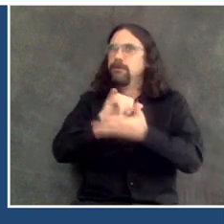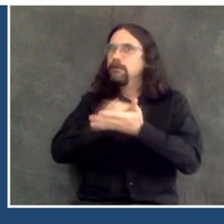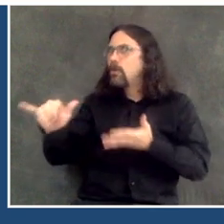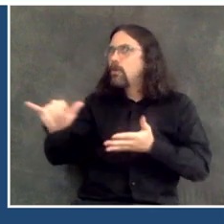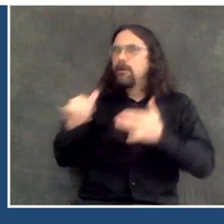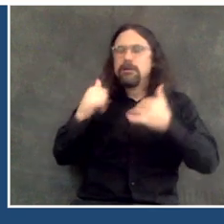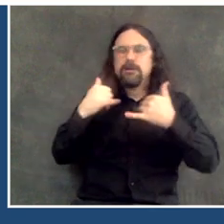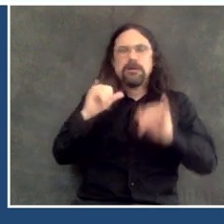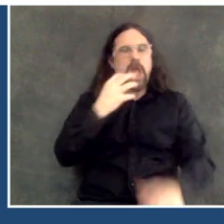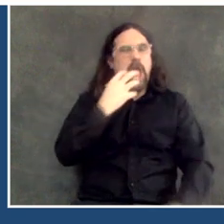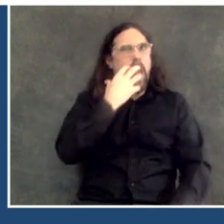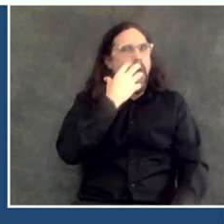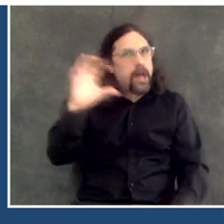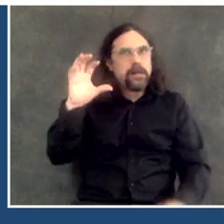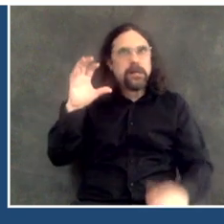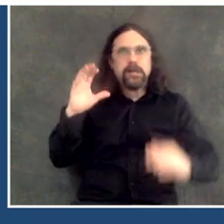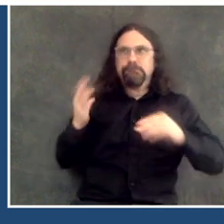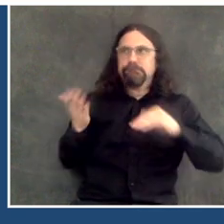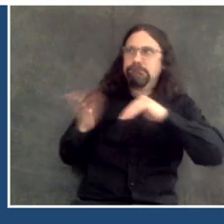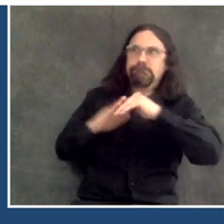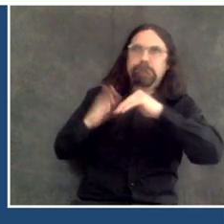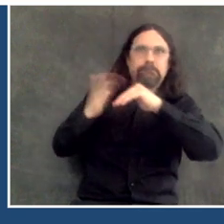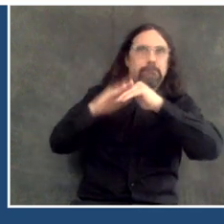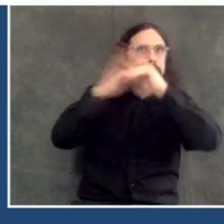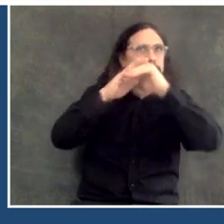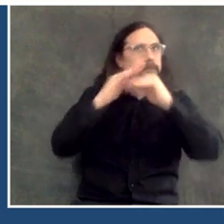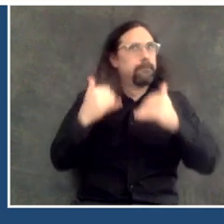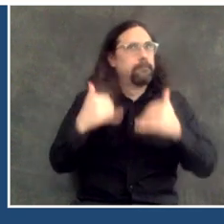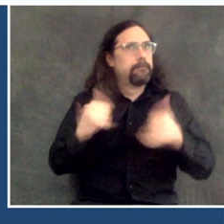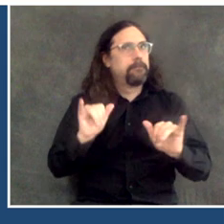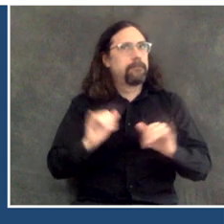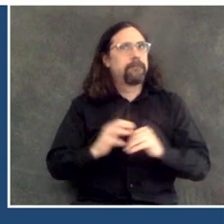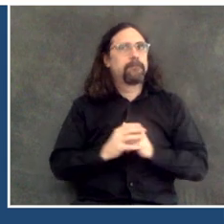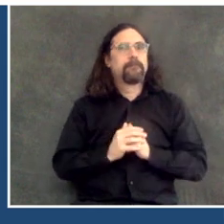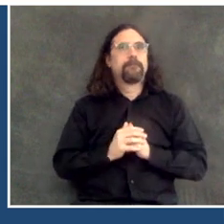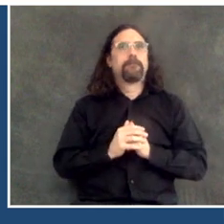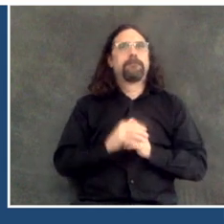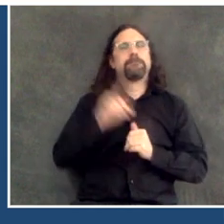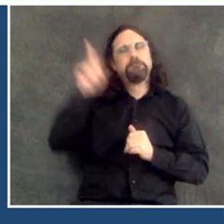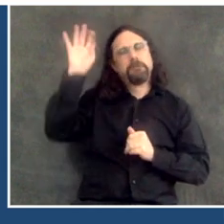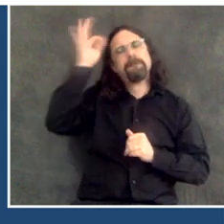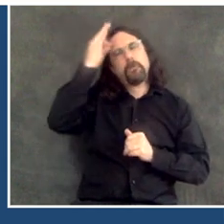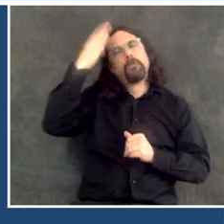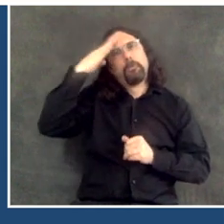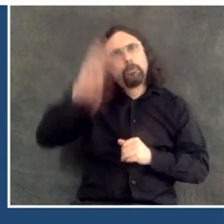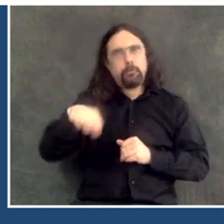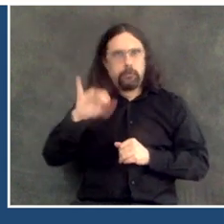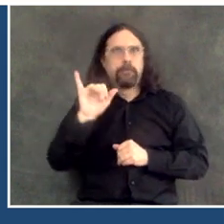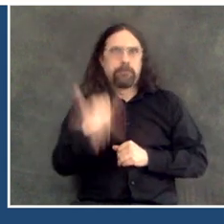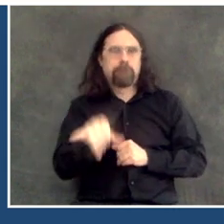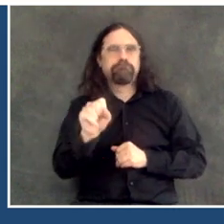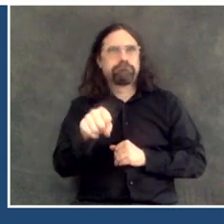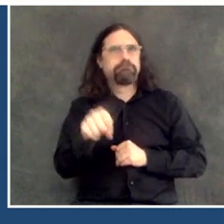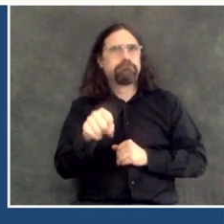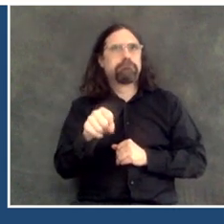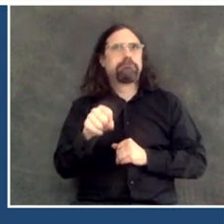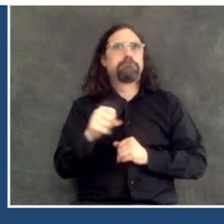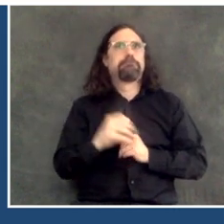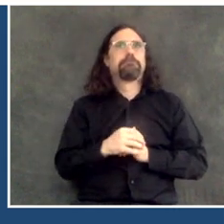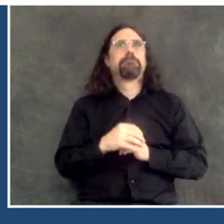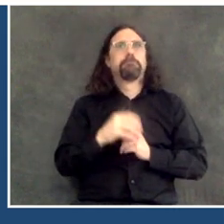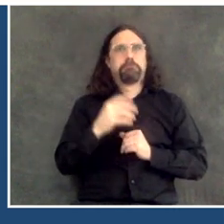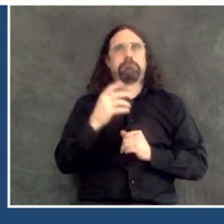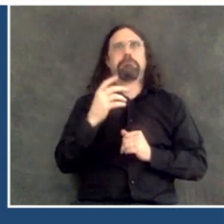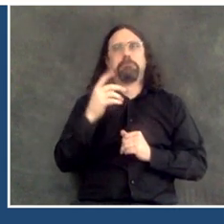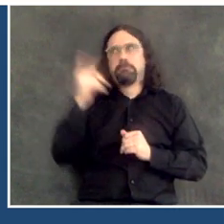spear, and everyone I talk to in Washington acknowledges it. We're about to hit a huge surge in these coming days. They all know it. There's not a single leader